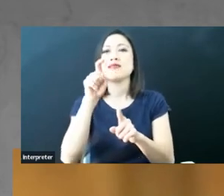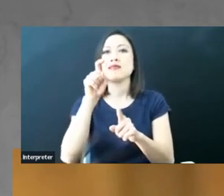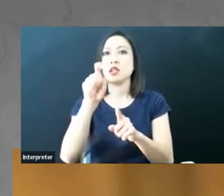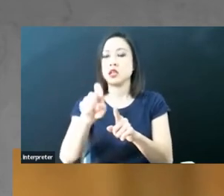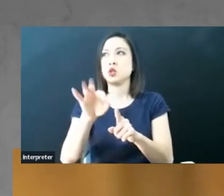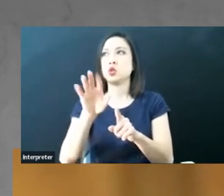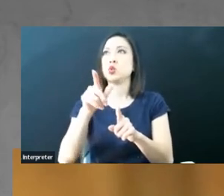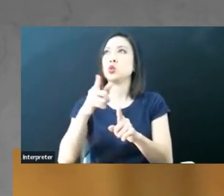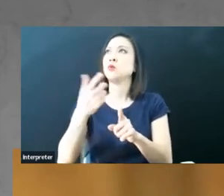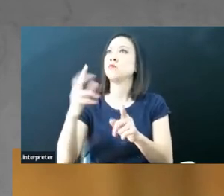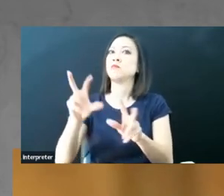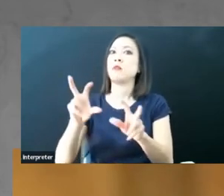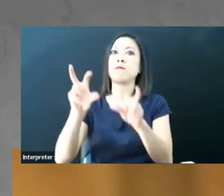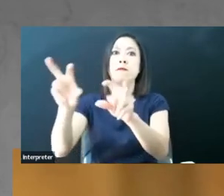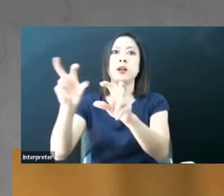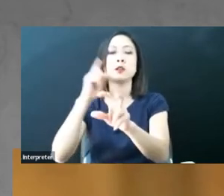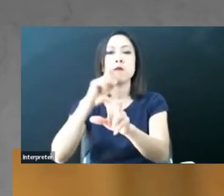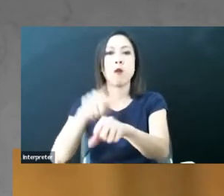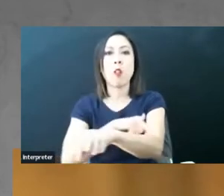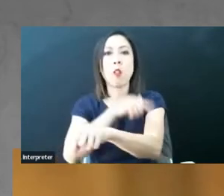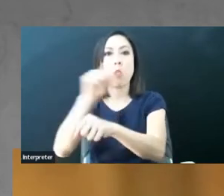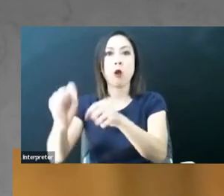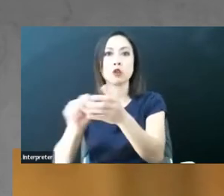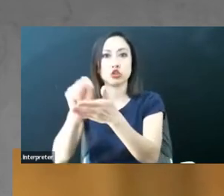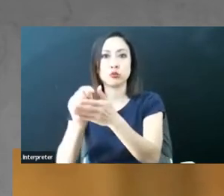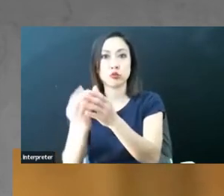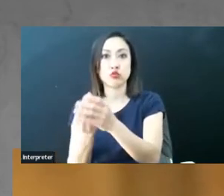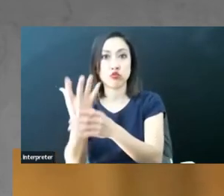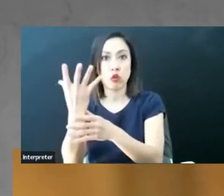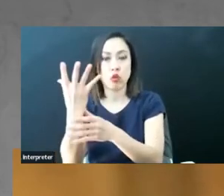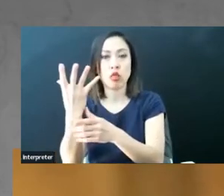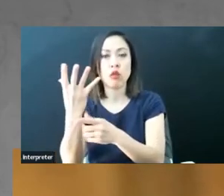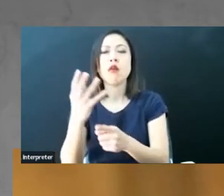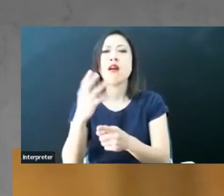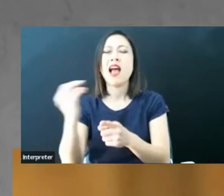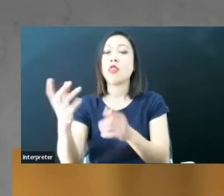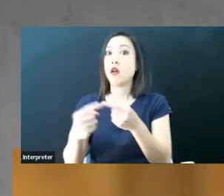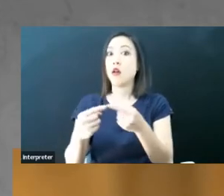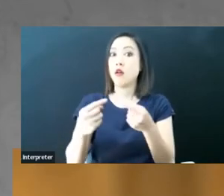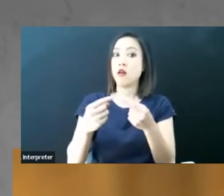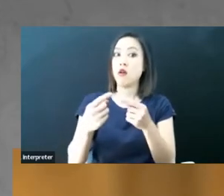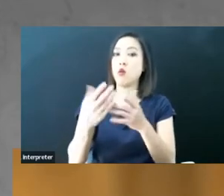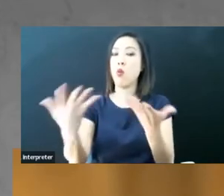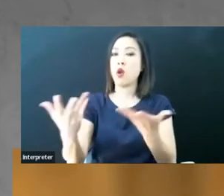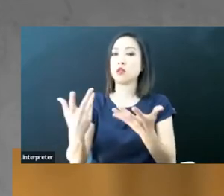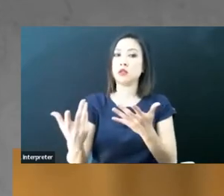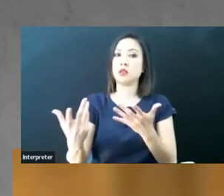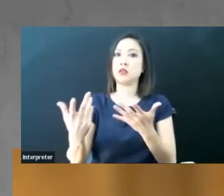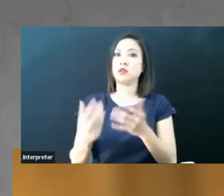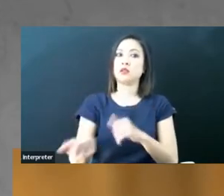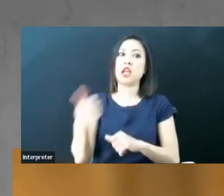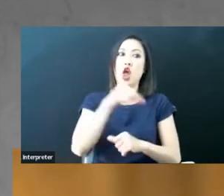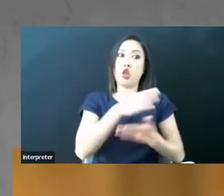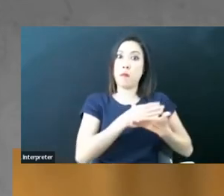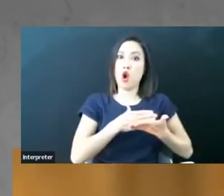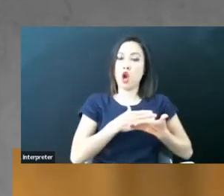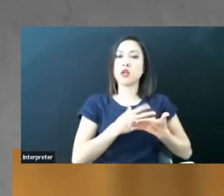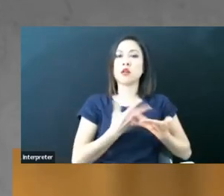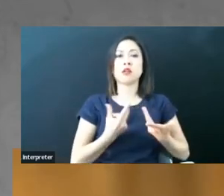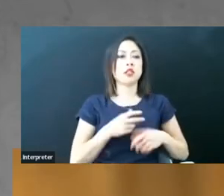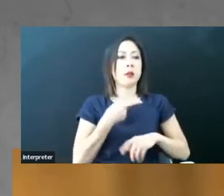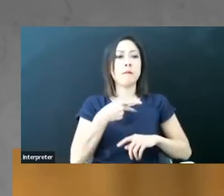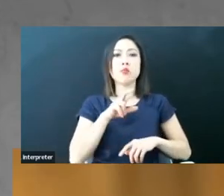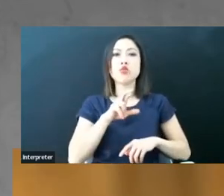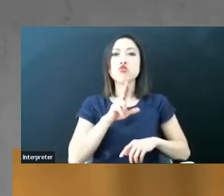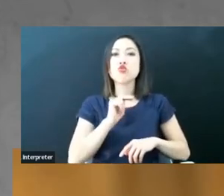of investing for long-term growth is actually pruning, stack ranking, exiting certain things, deprecating, whatever word you want to